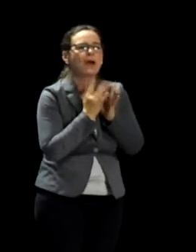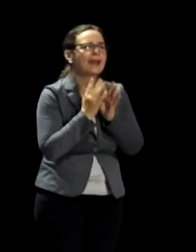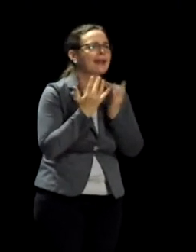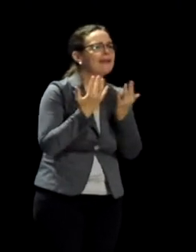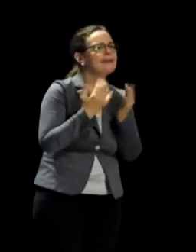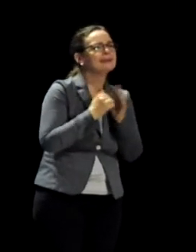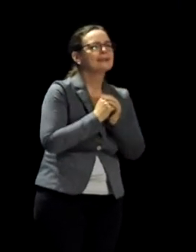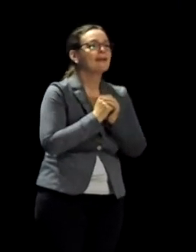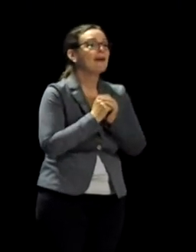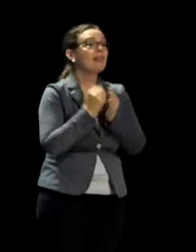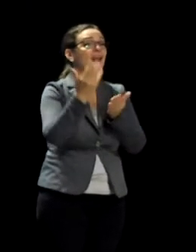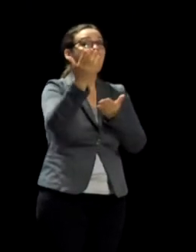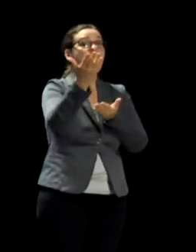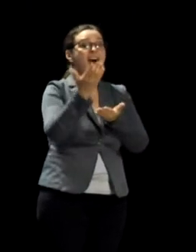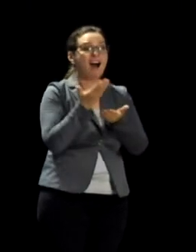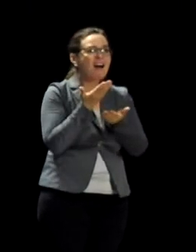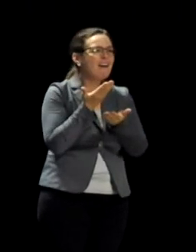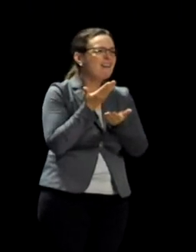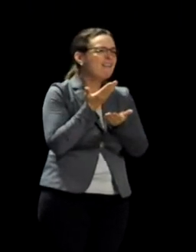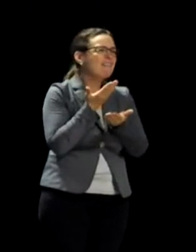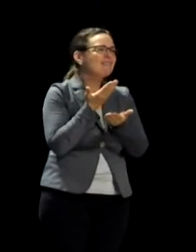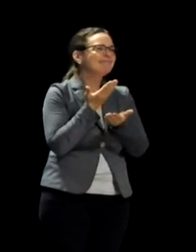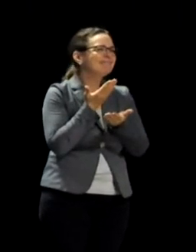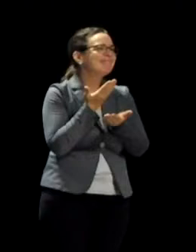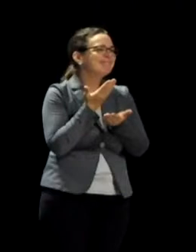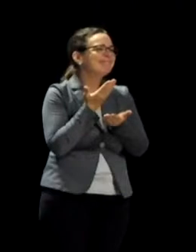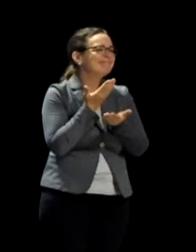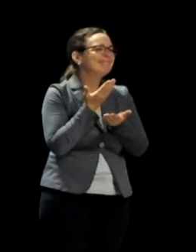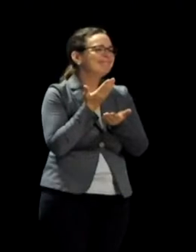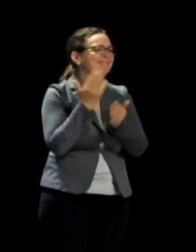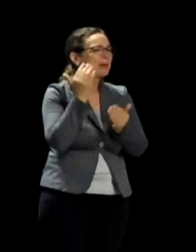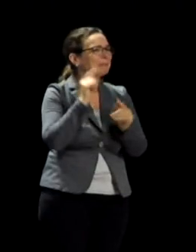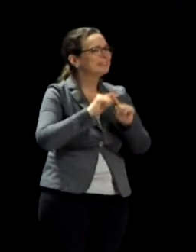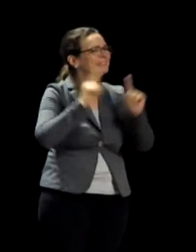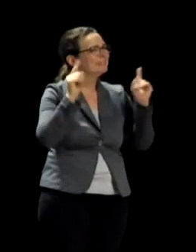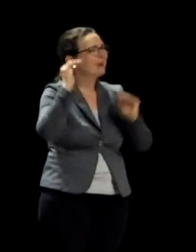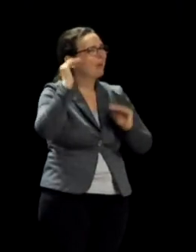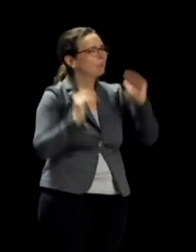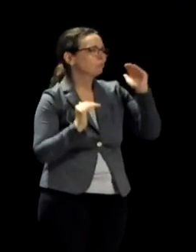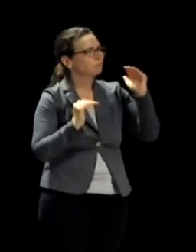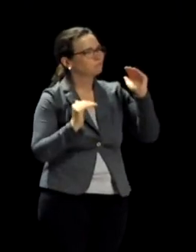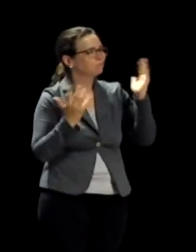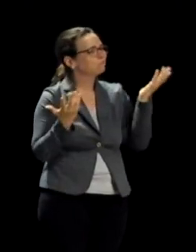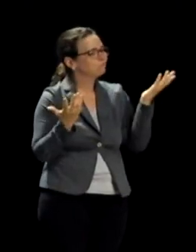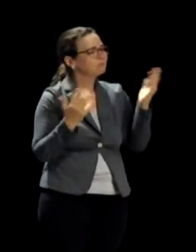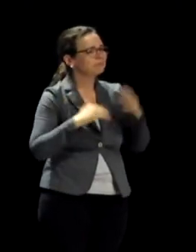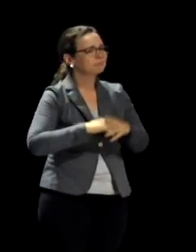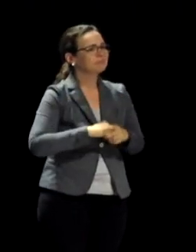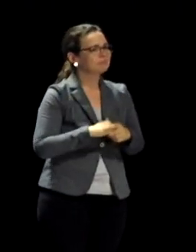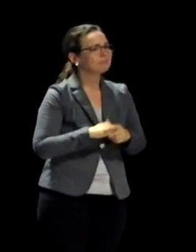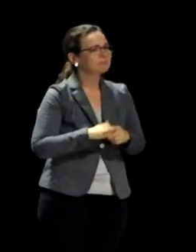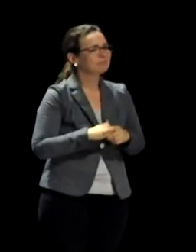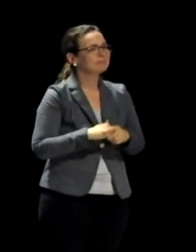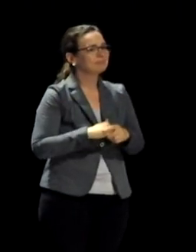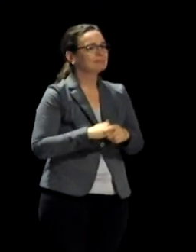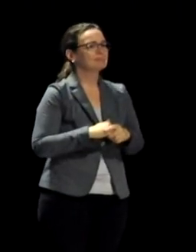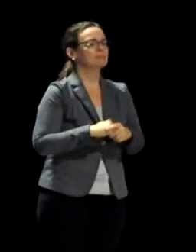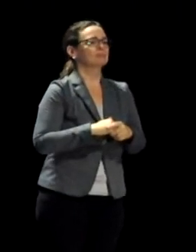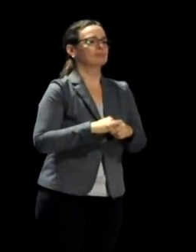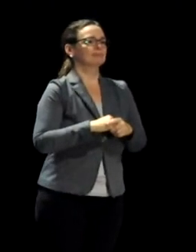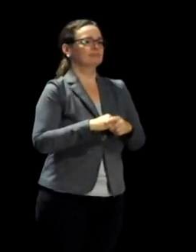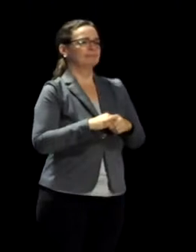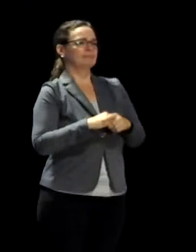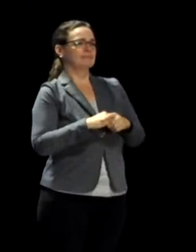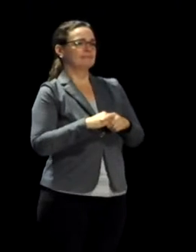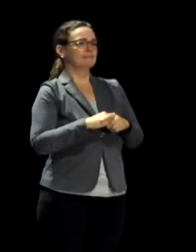a cleanup for that period, and the cleanup may be 2 or 3 payments later. So today is July 10th